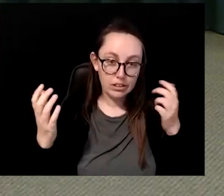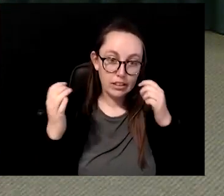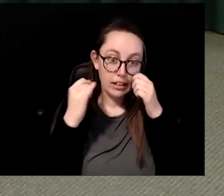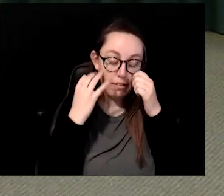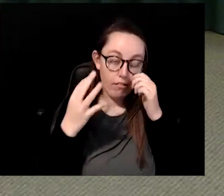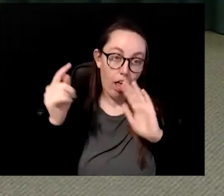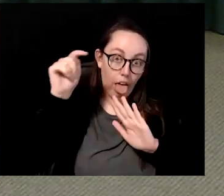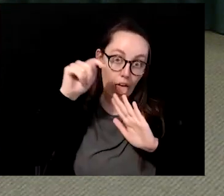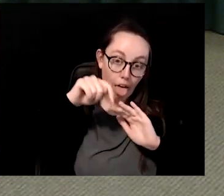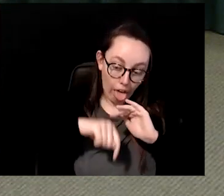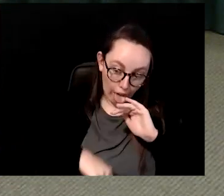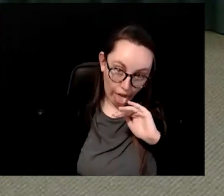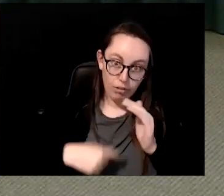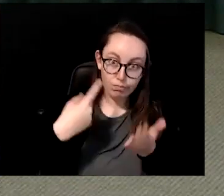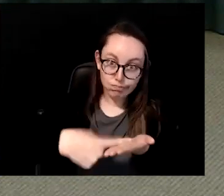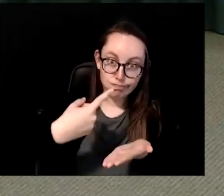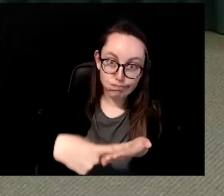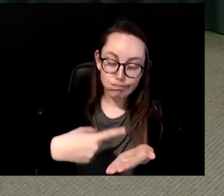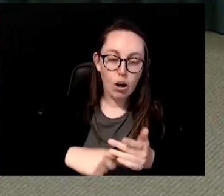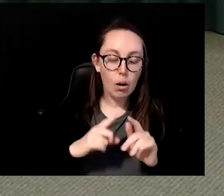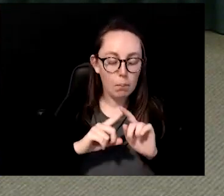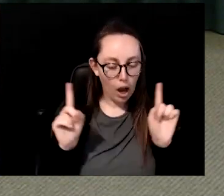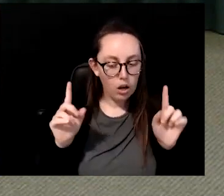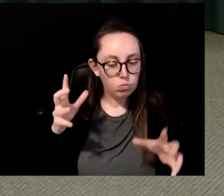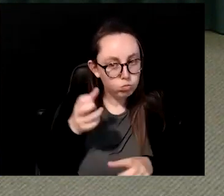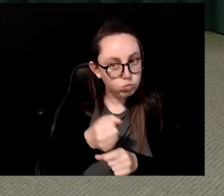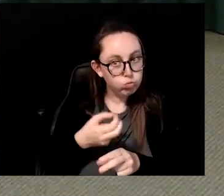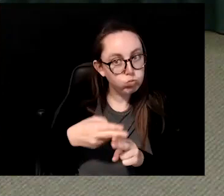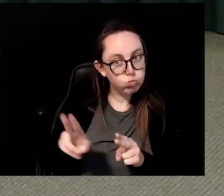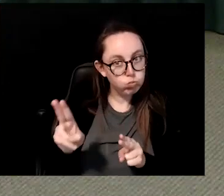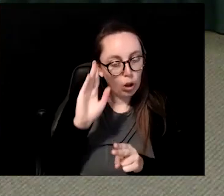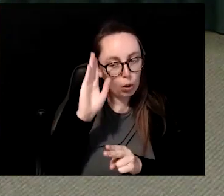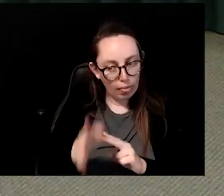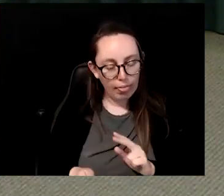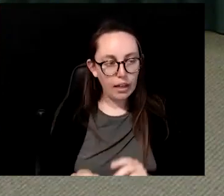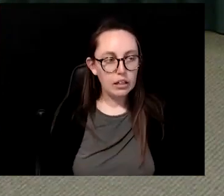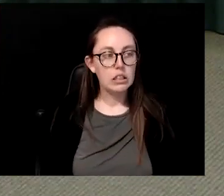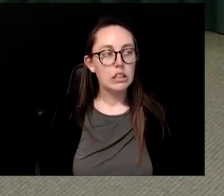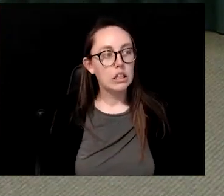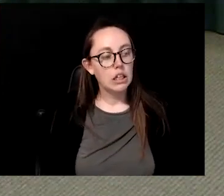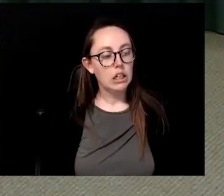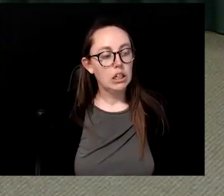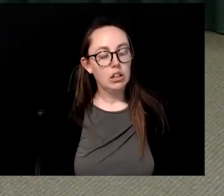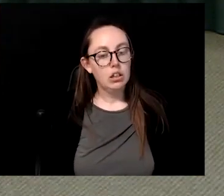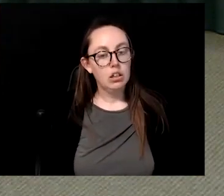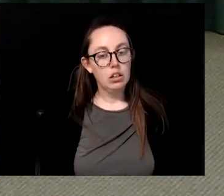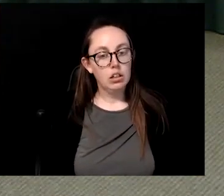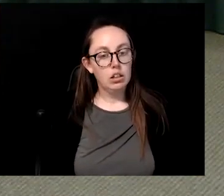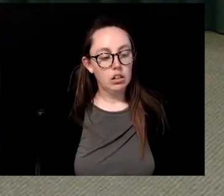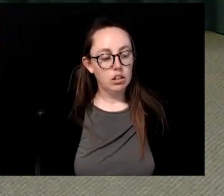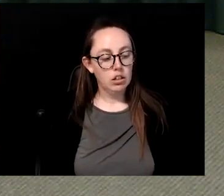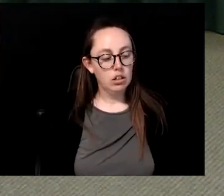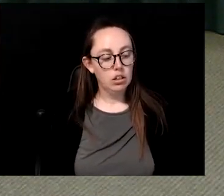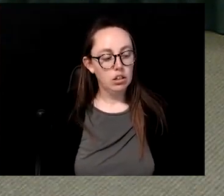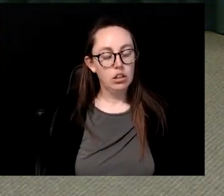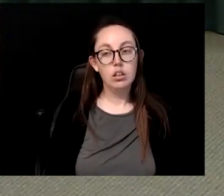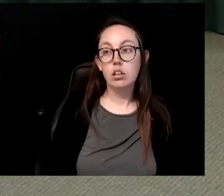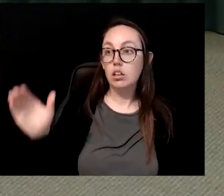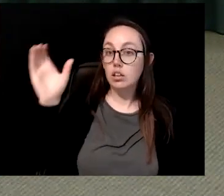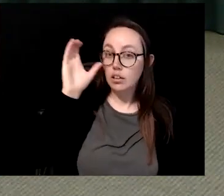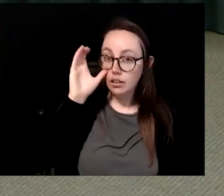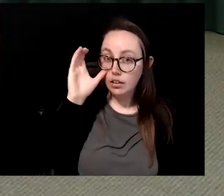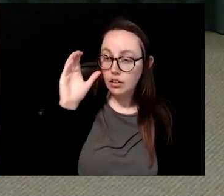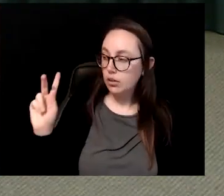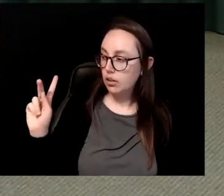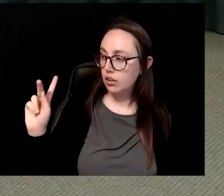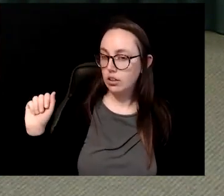all this but I'll try to make this very brief um um actually listening to Kate she kind of hangs